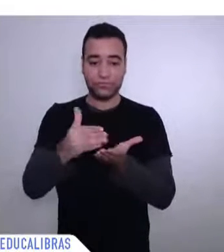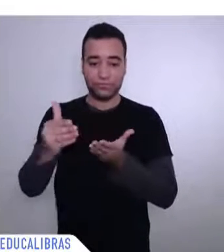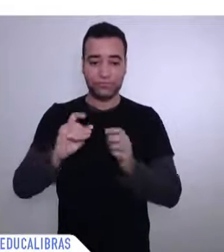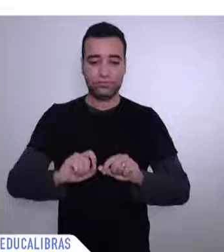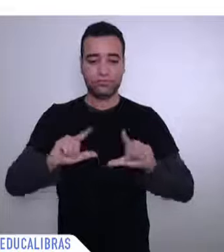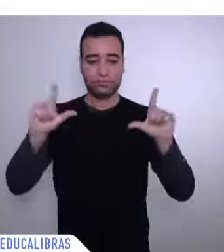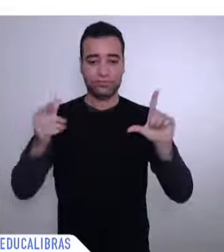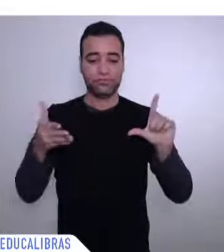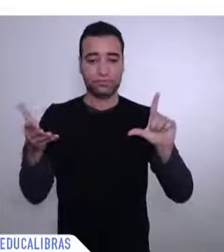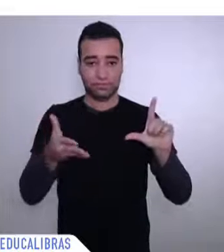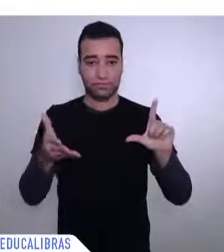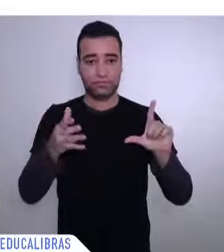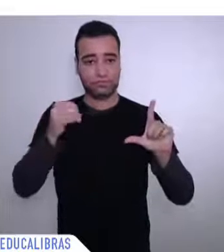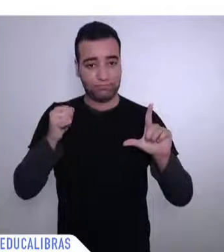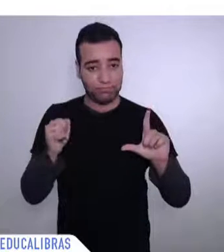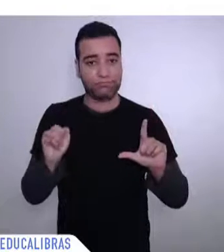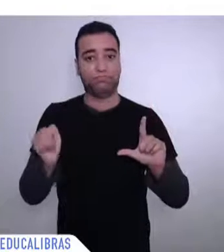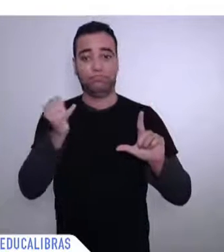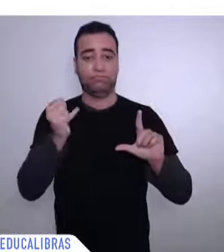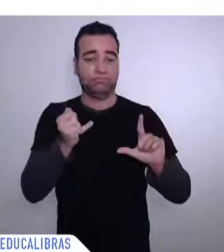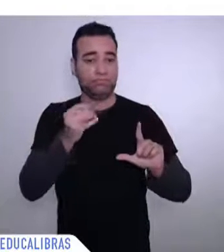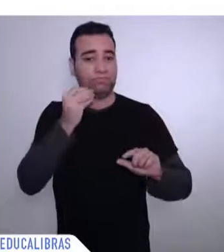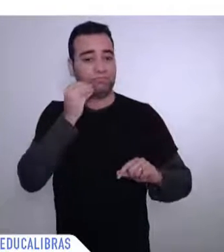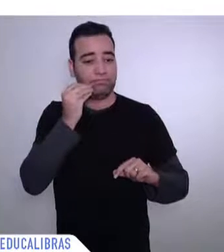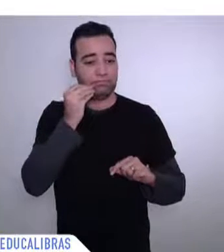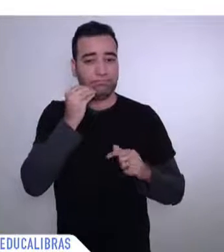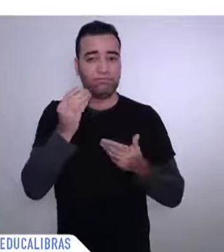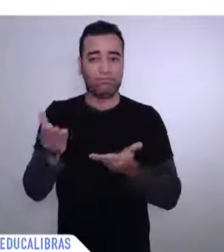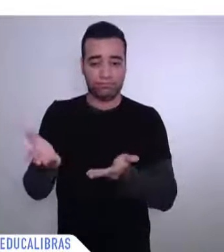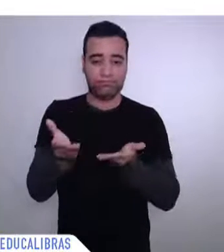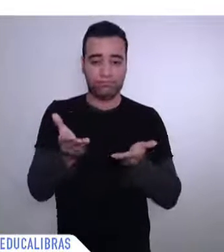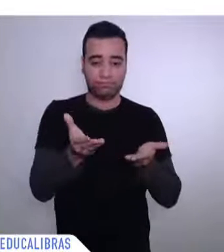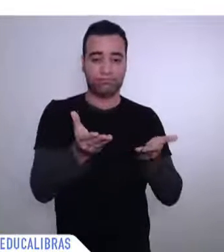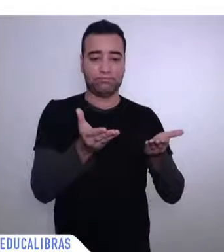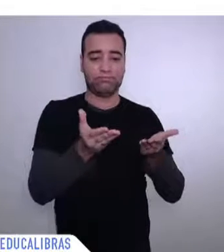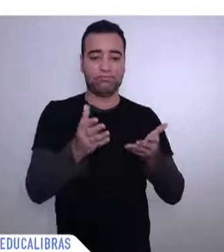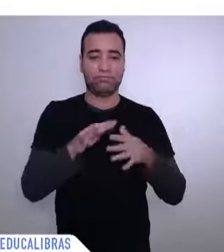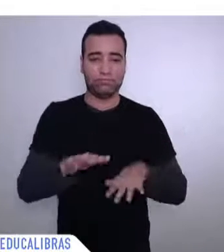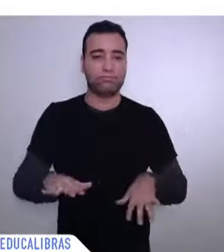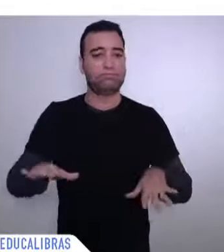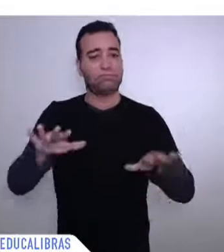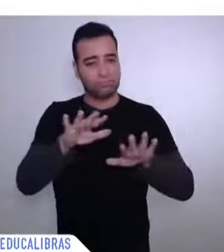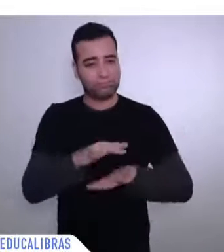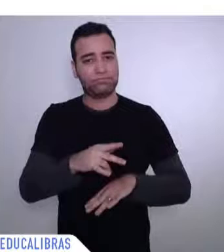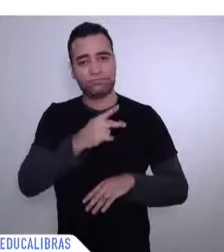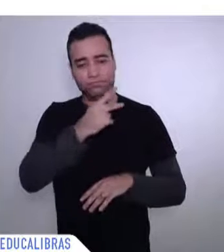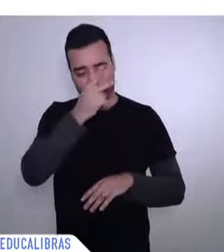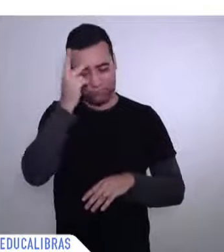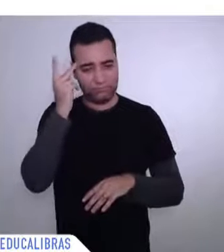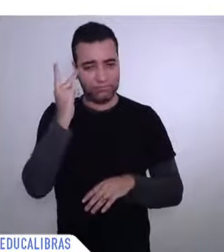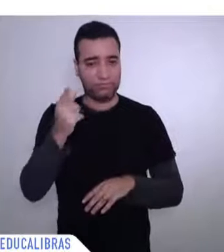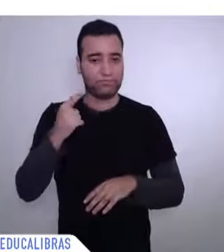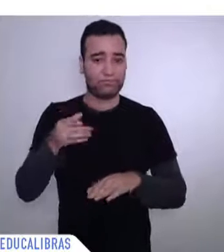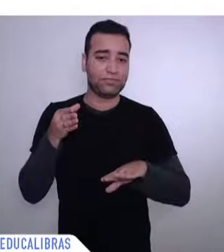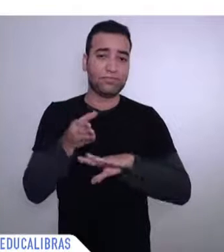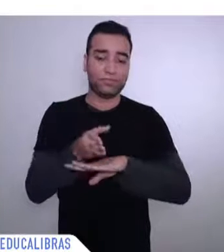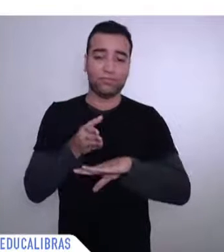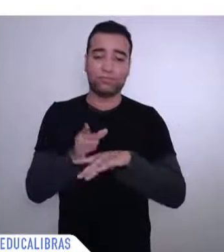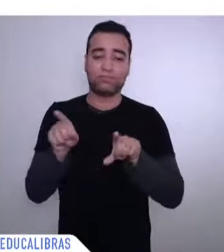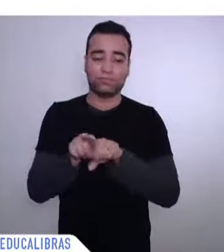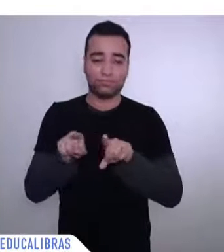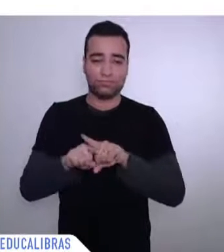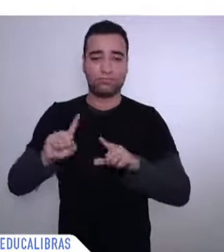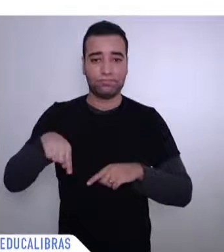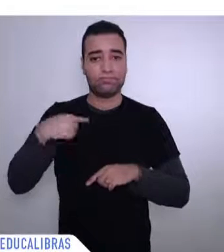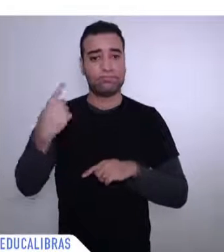Language. Before we start today's panel, I take the opportunity to invite everyone